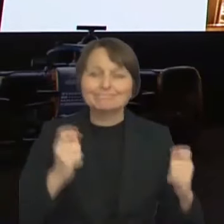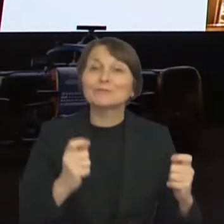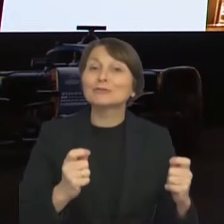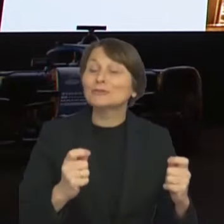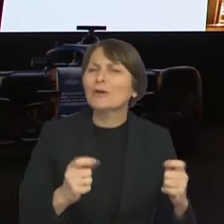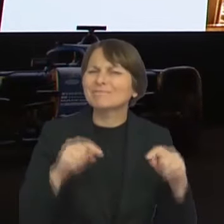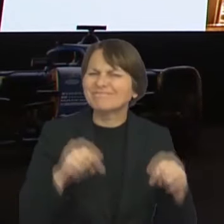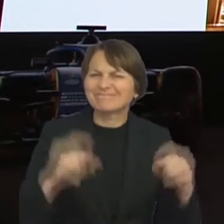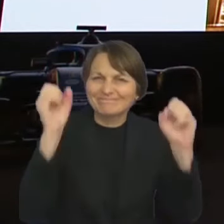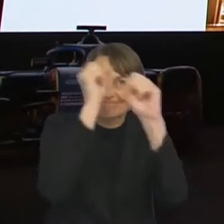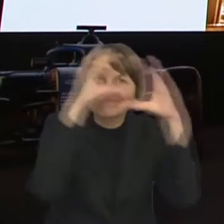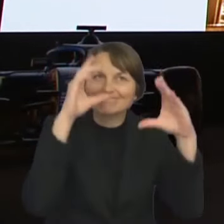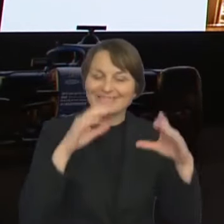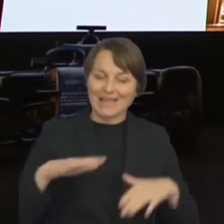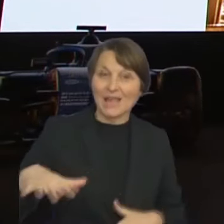societal strategy.